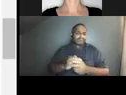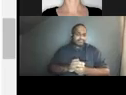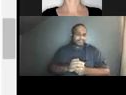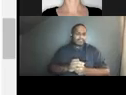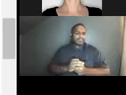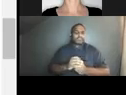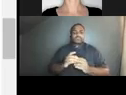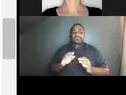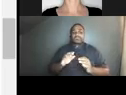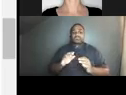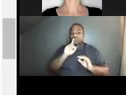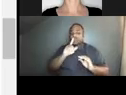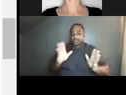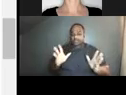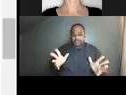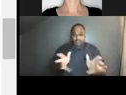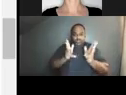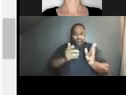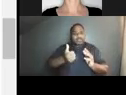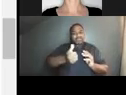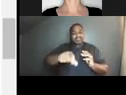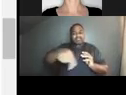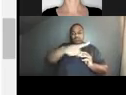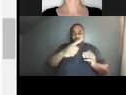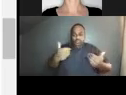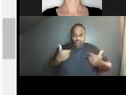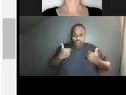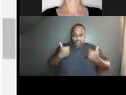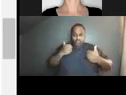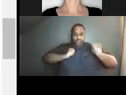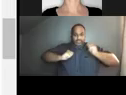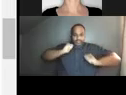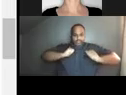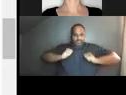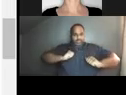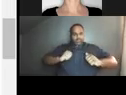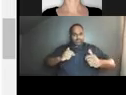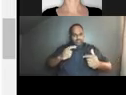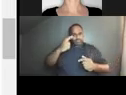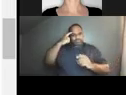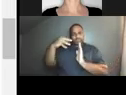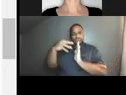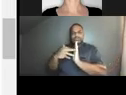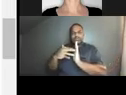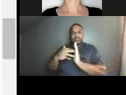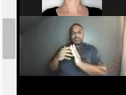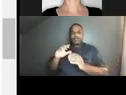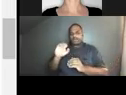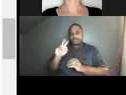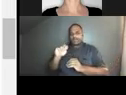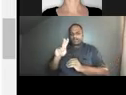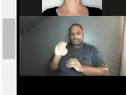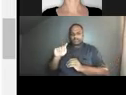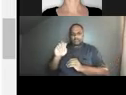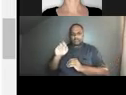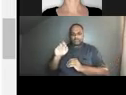We encourage all youth theaters to study the Convention on the Rights of the Child and other legal documents so that in difficult